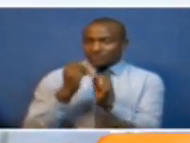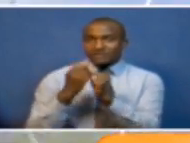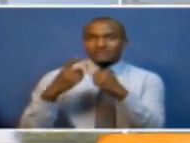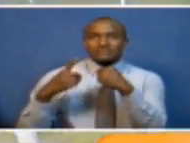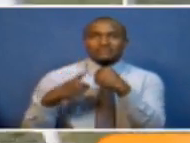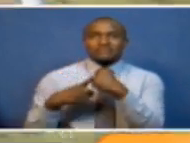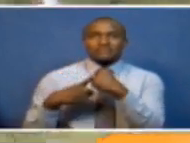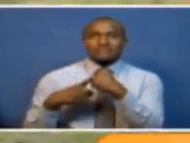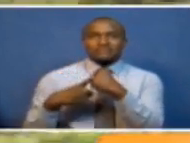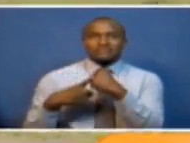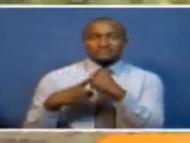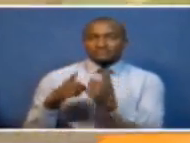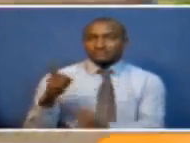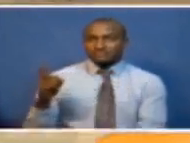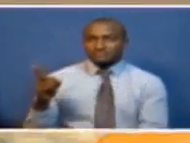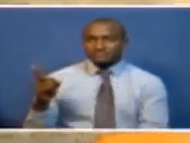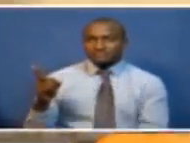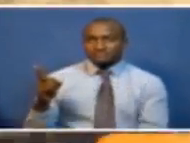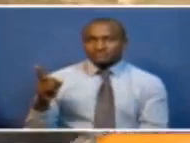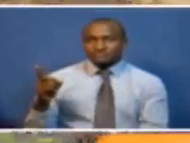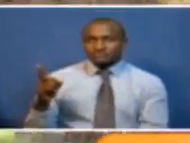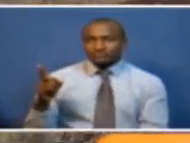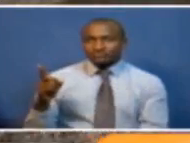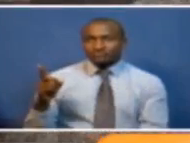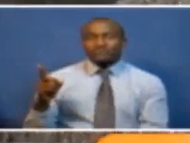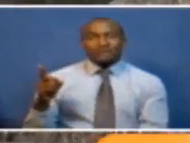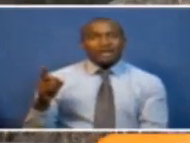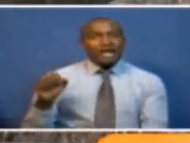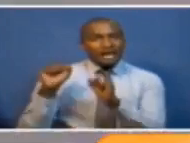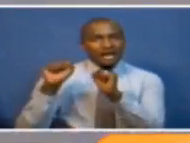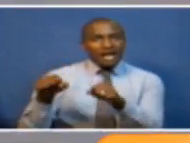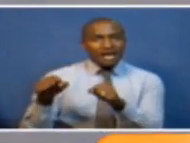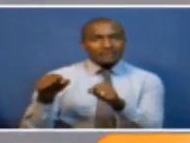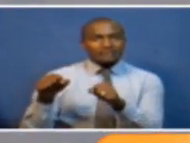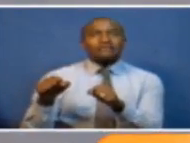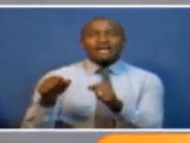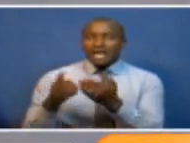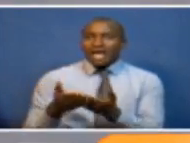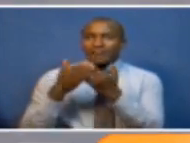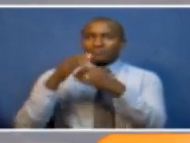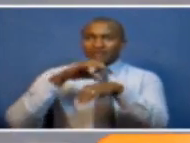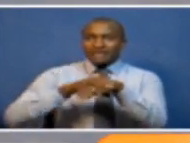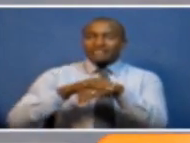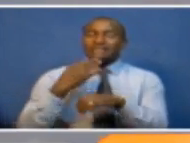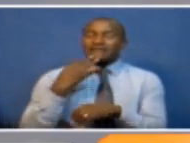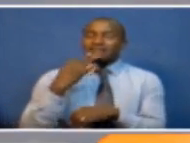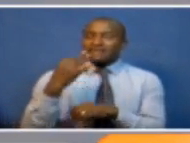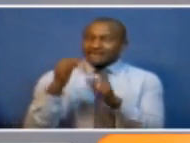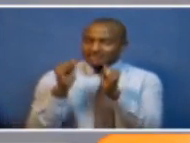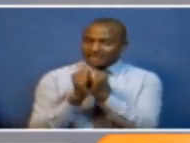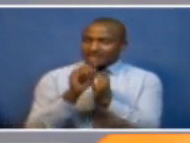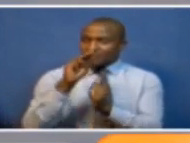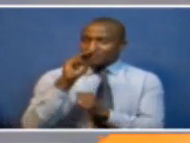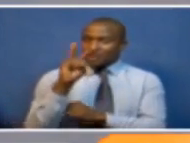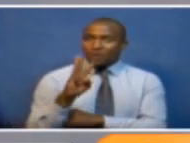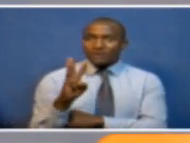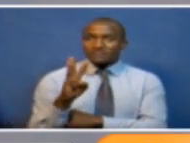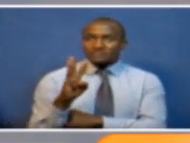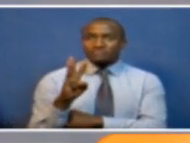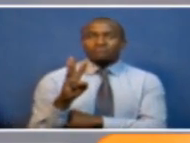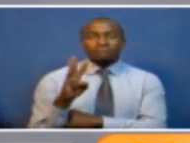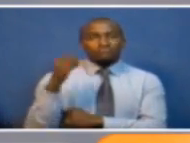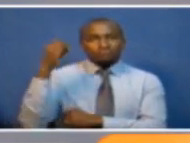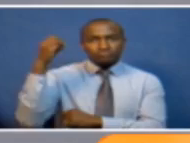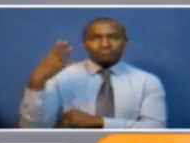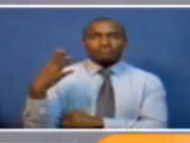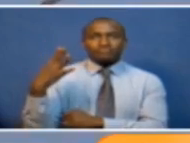These wind turbines, when turned on, had the capacity to generate up to 310 megawatts of clean energy onto